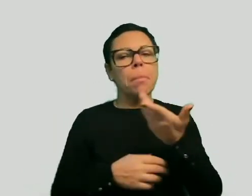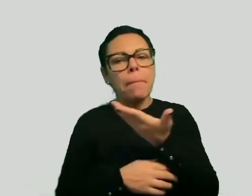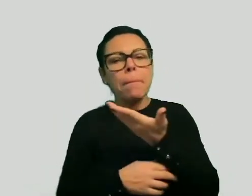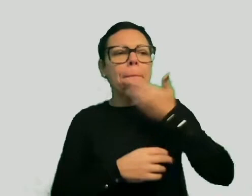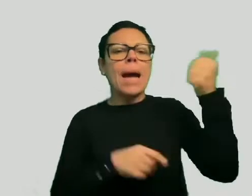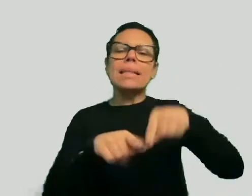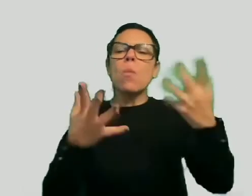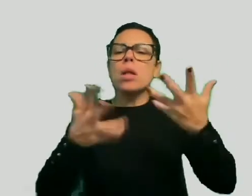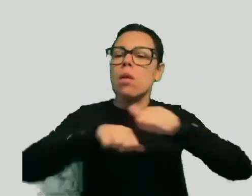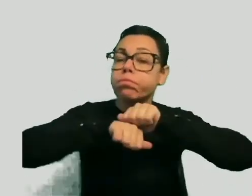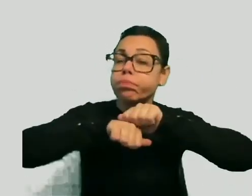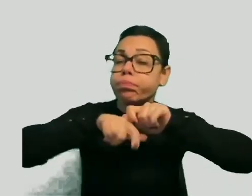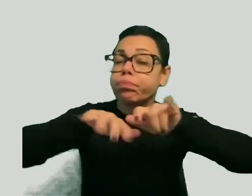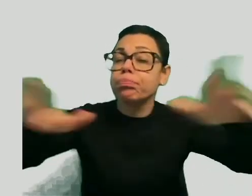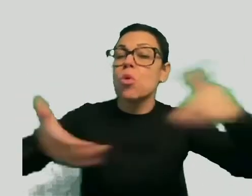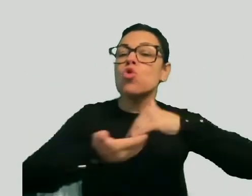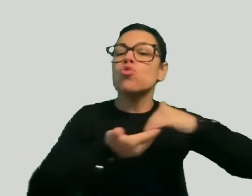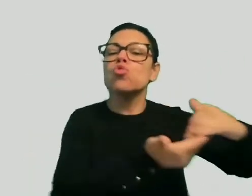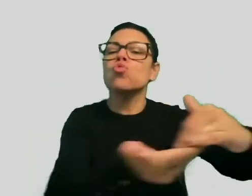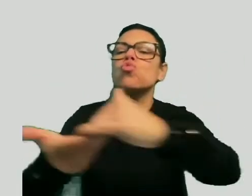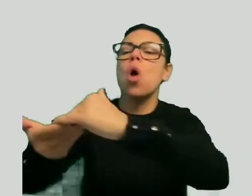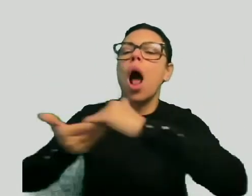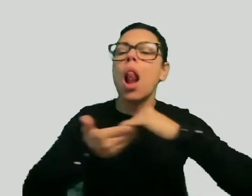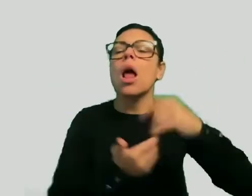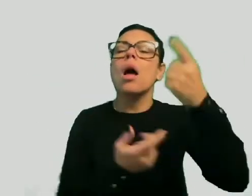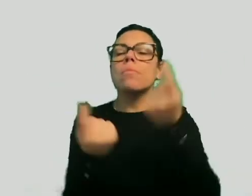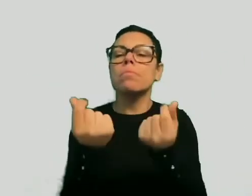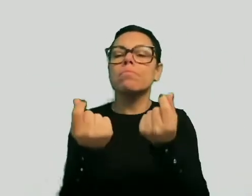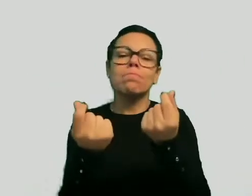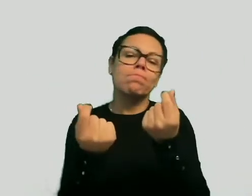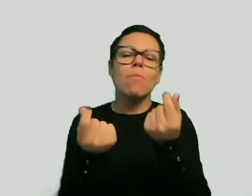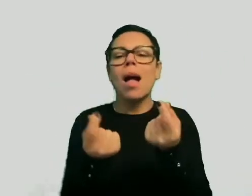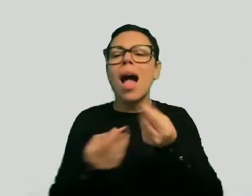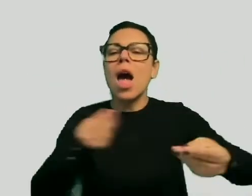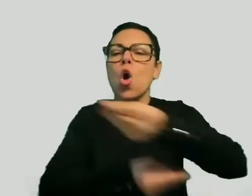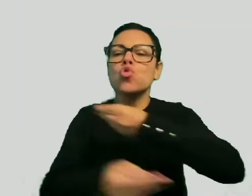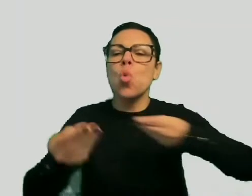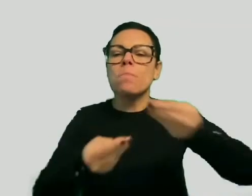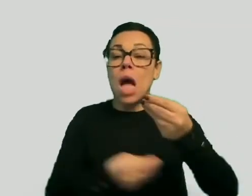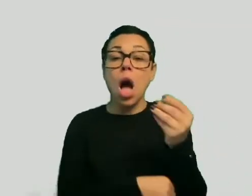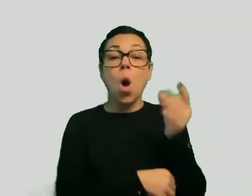macroeconomic impacts of increasing labor market participation of women or increasing men's participation in